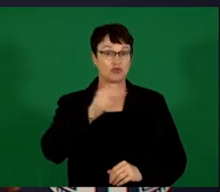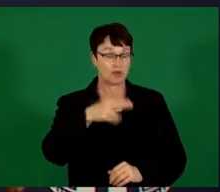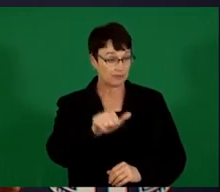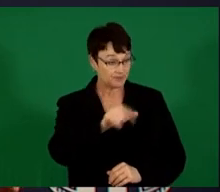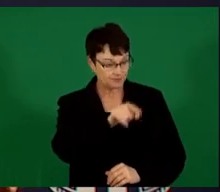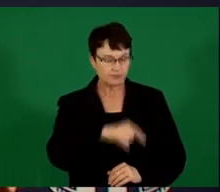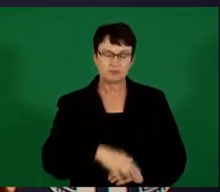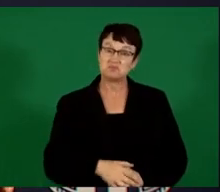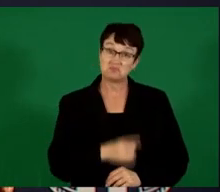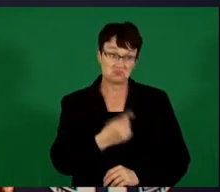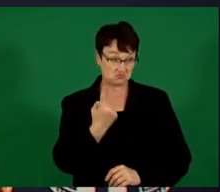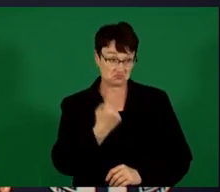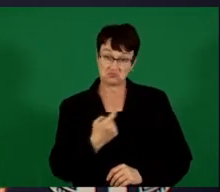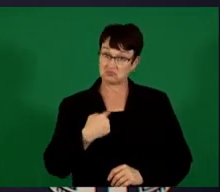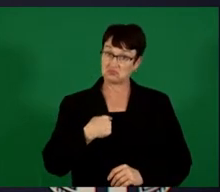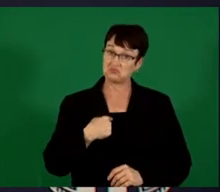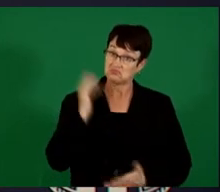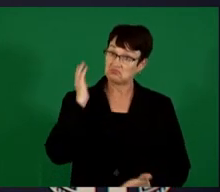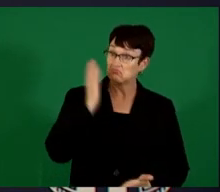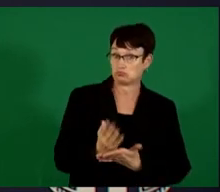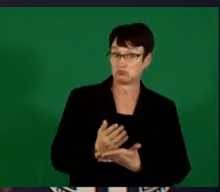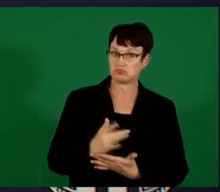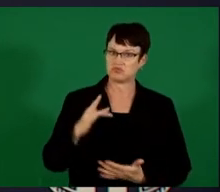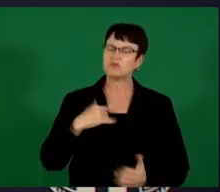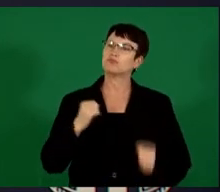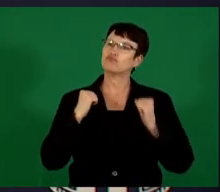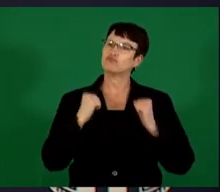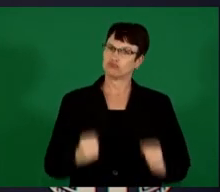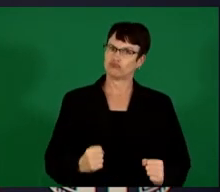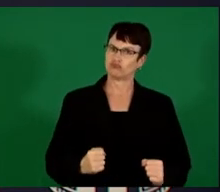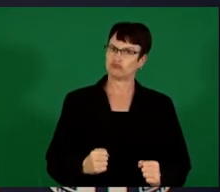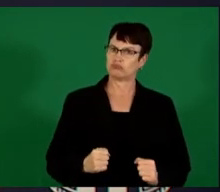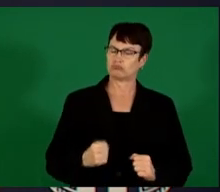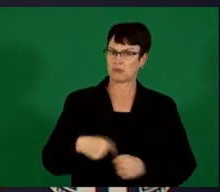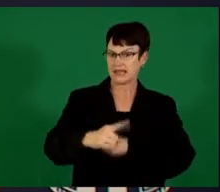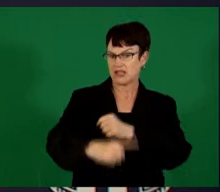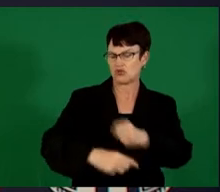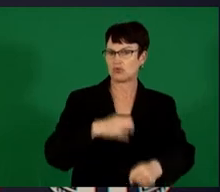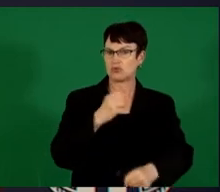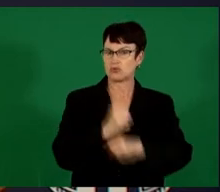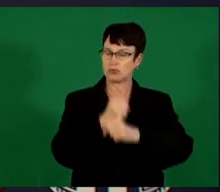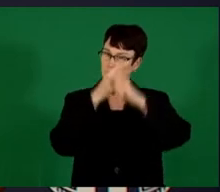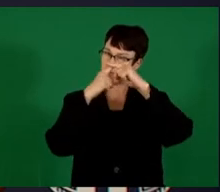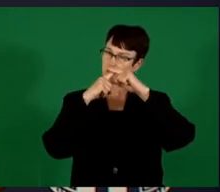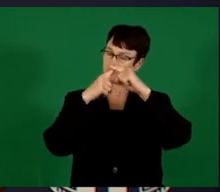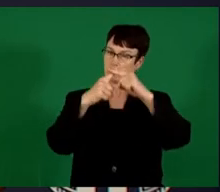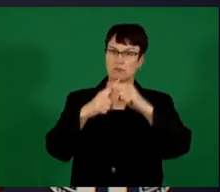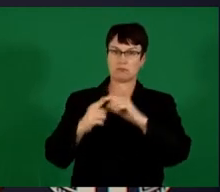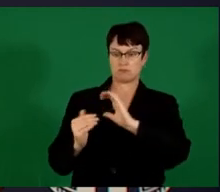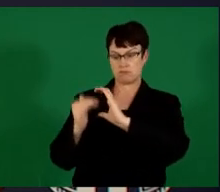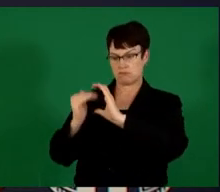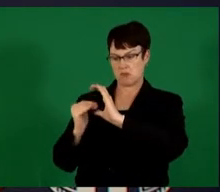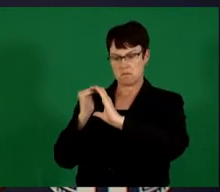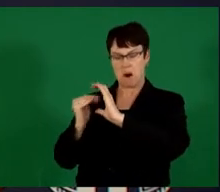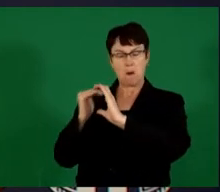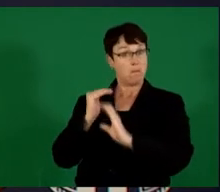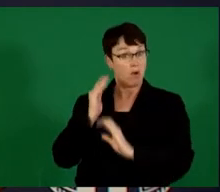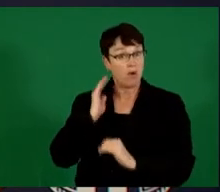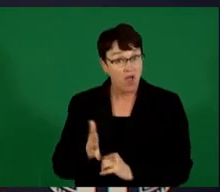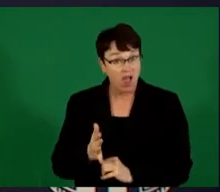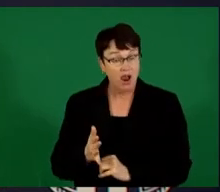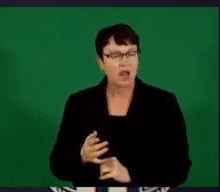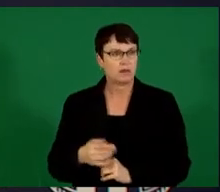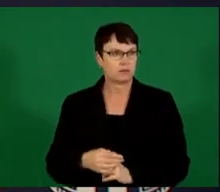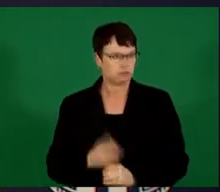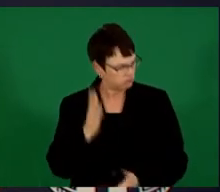how confident are we that we will hit the target? Well, we are. If we are not